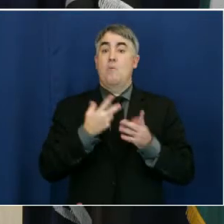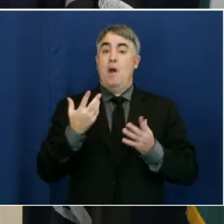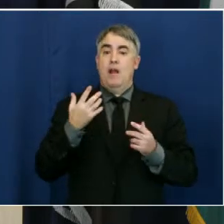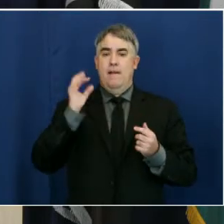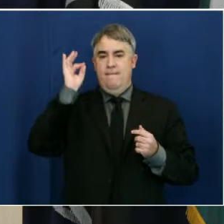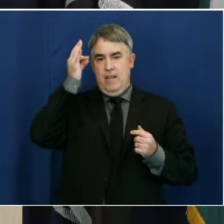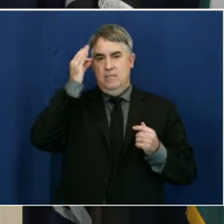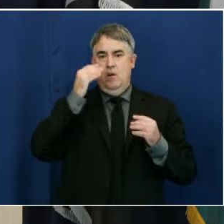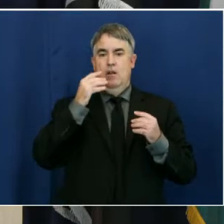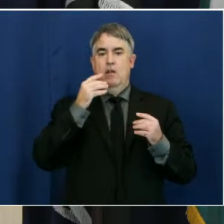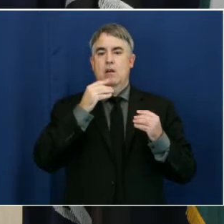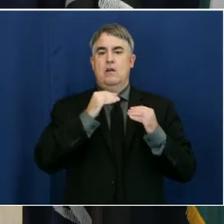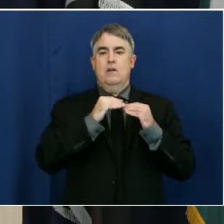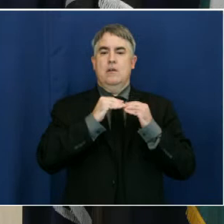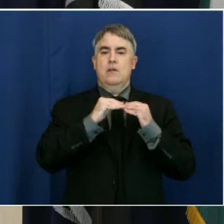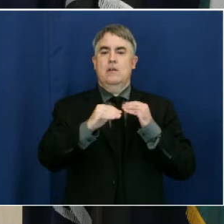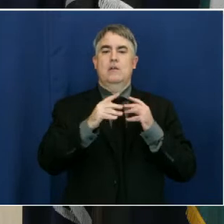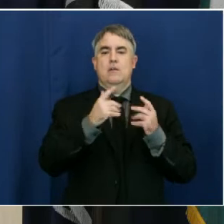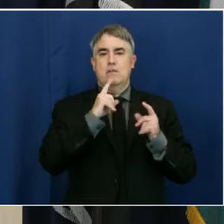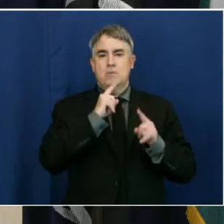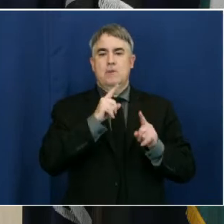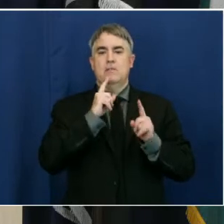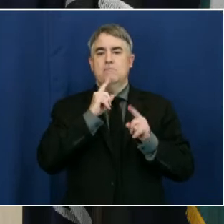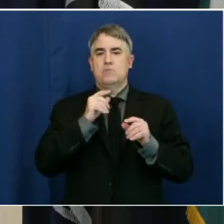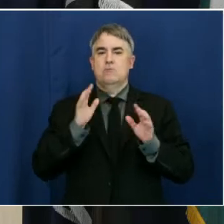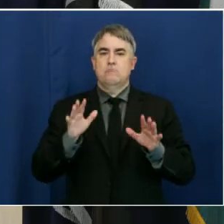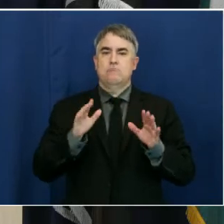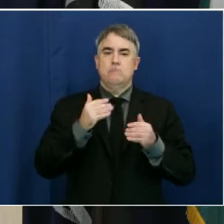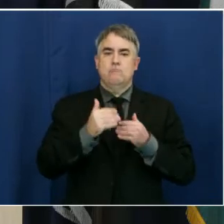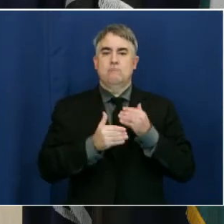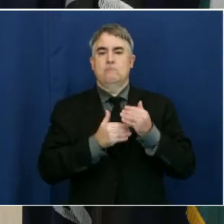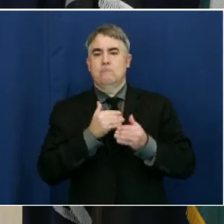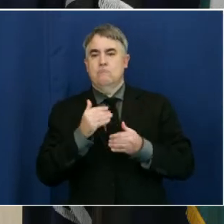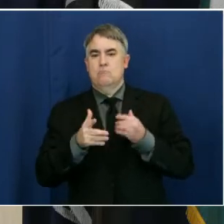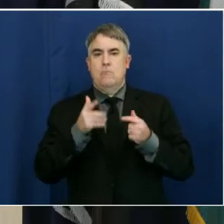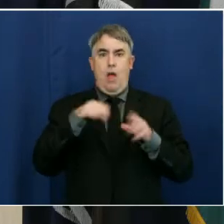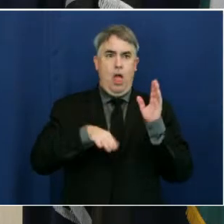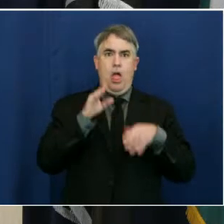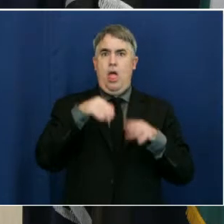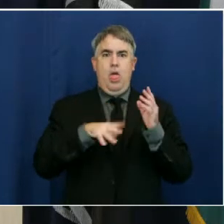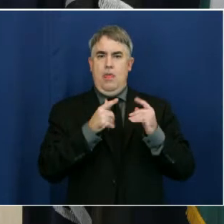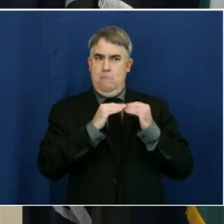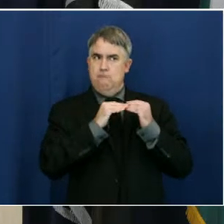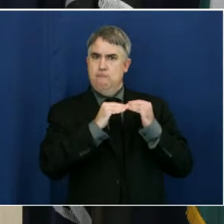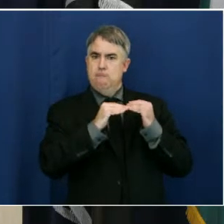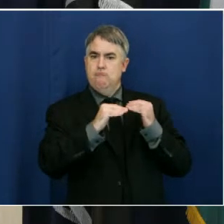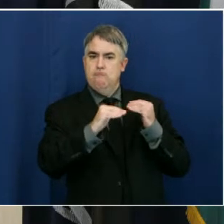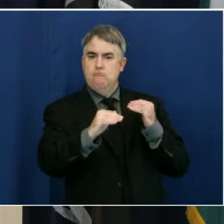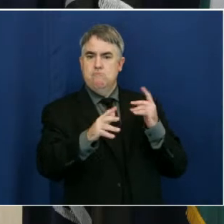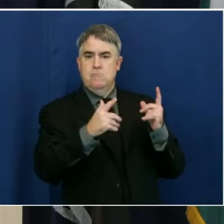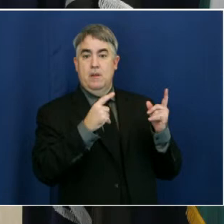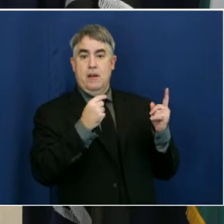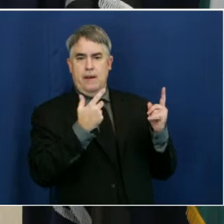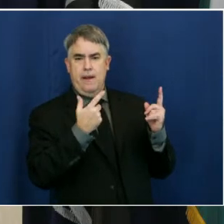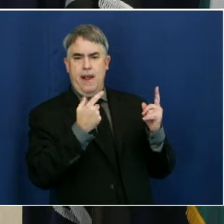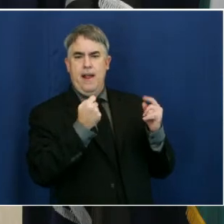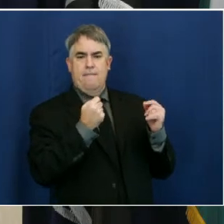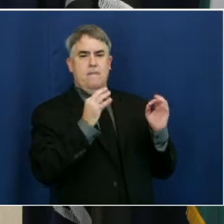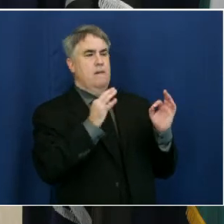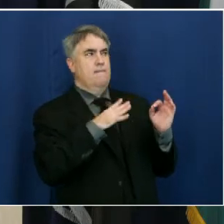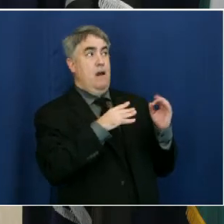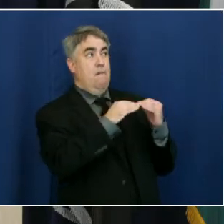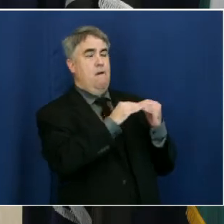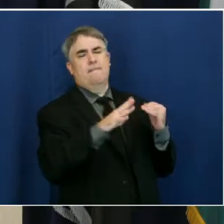I think the way that San Diego will benefit most will be in two particular ways. One is increased efforts to aid and